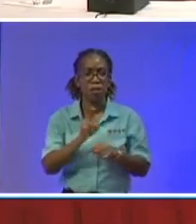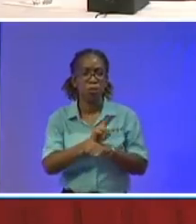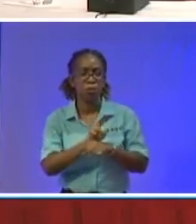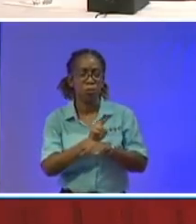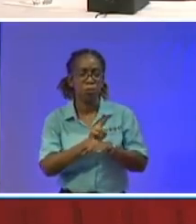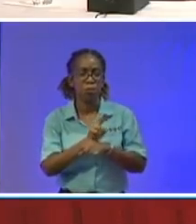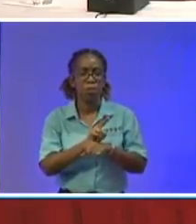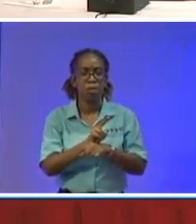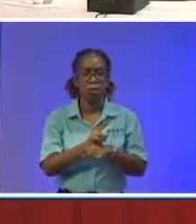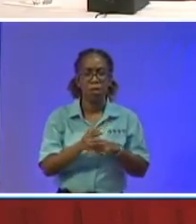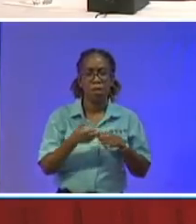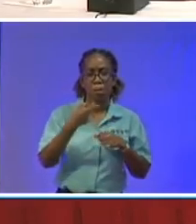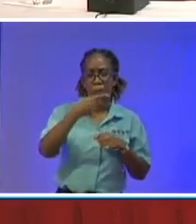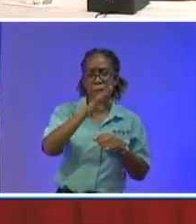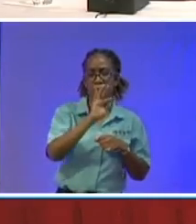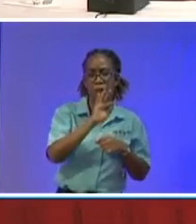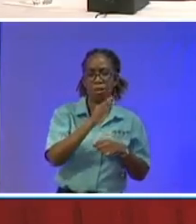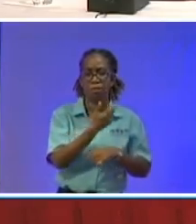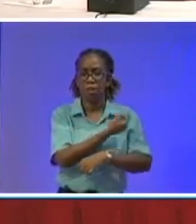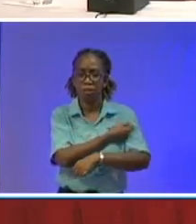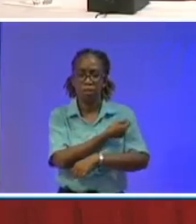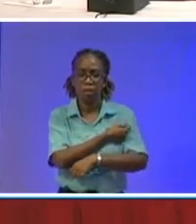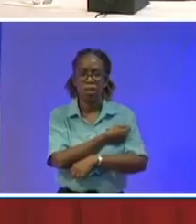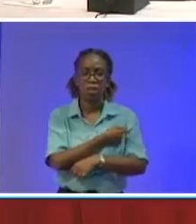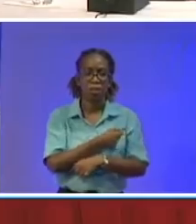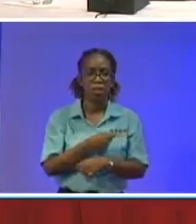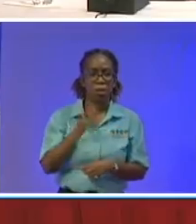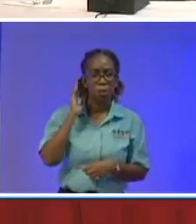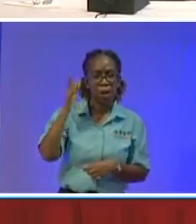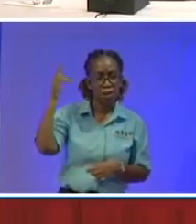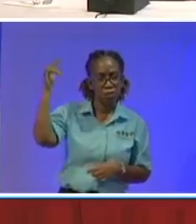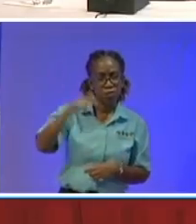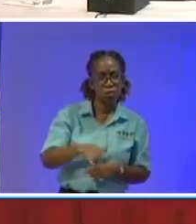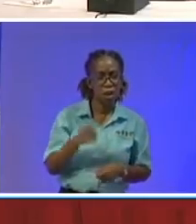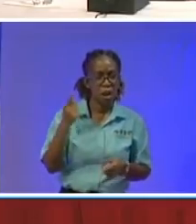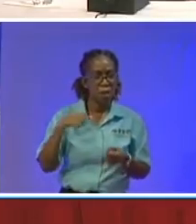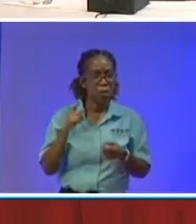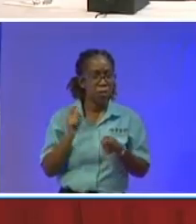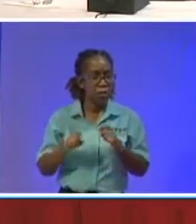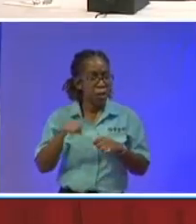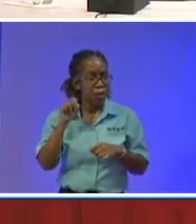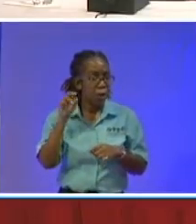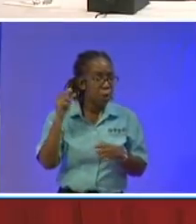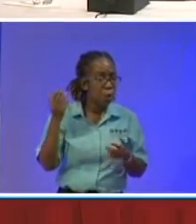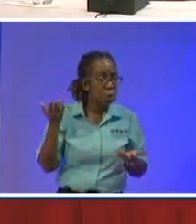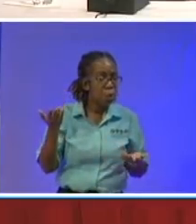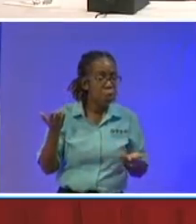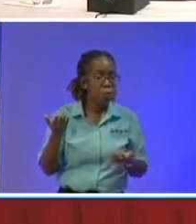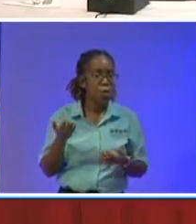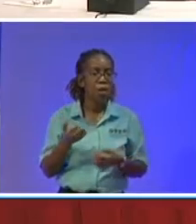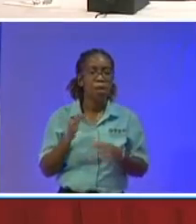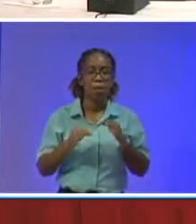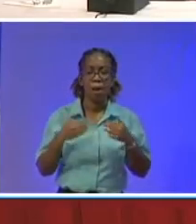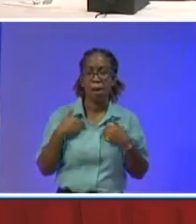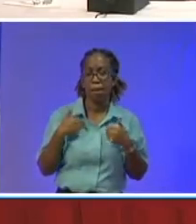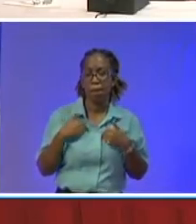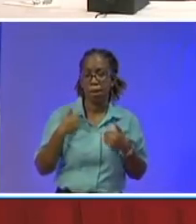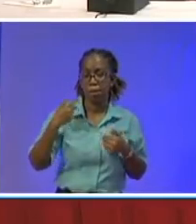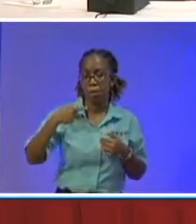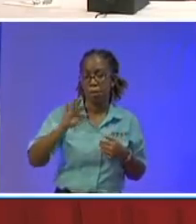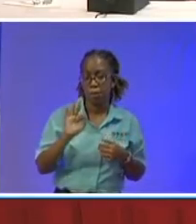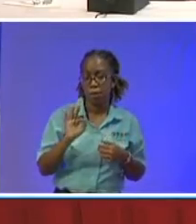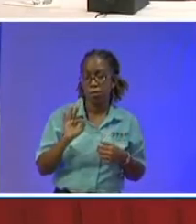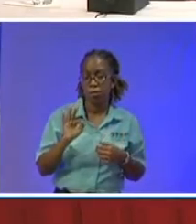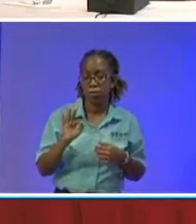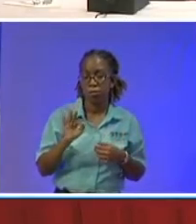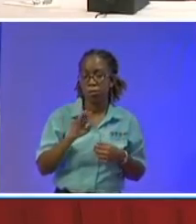so if you have either Pfizer or Moderna, which means that you meet the requirement for Trinidad and Tobago in terms of our entry requirement of having